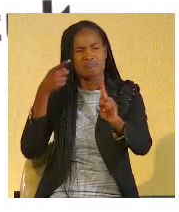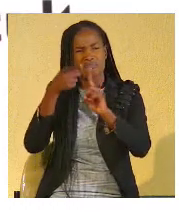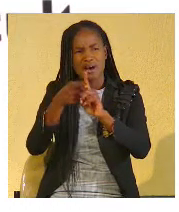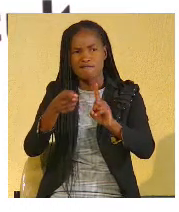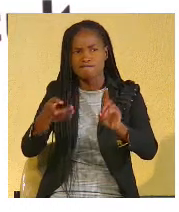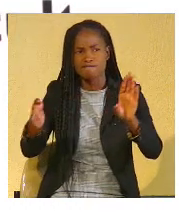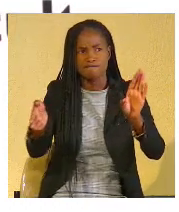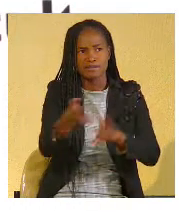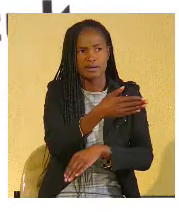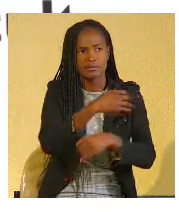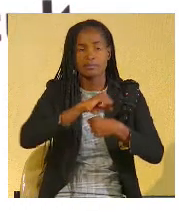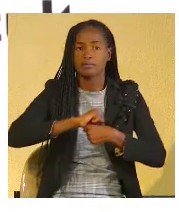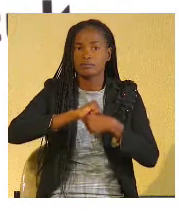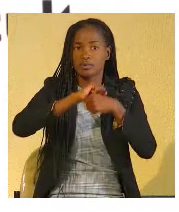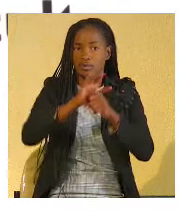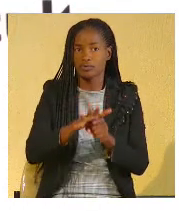concerned.